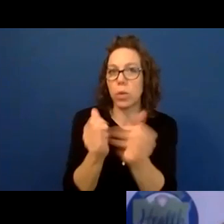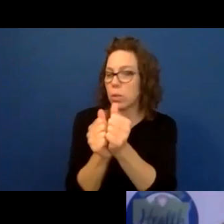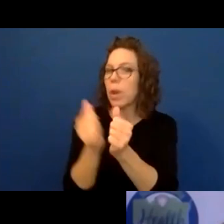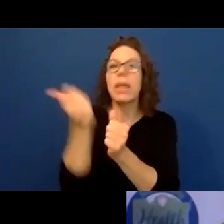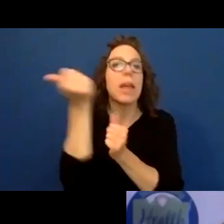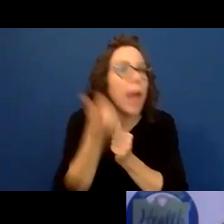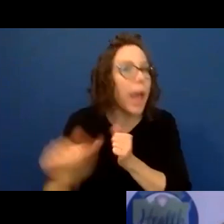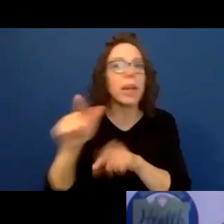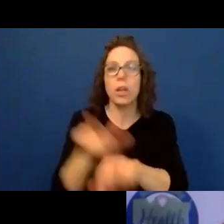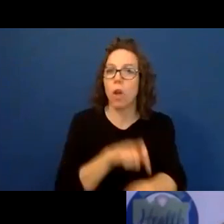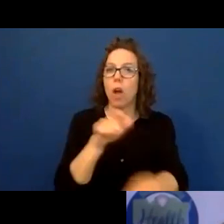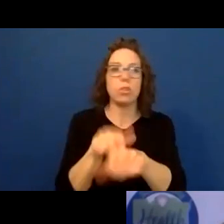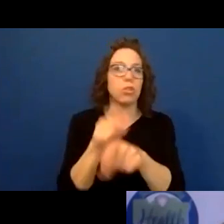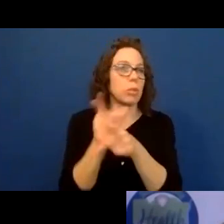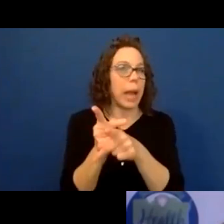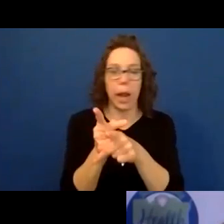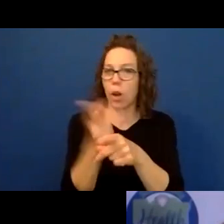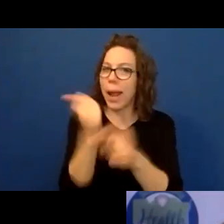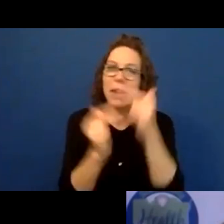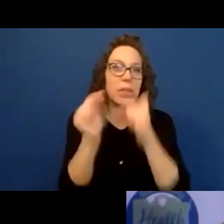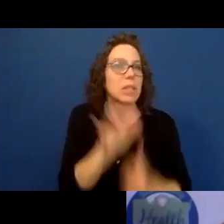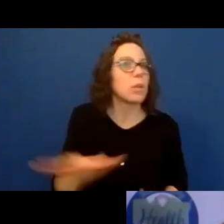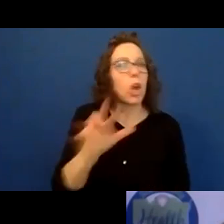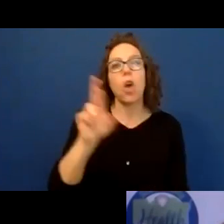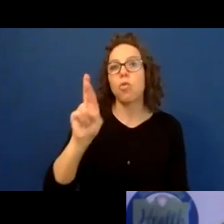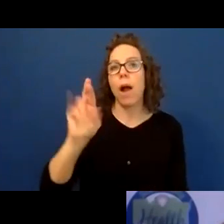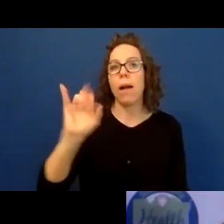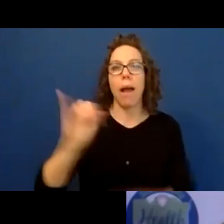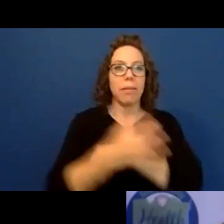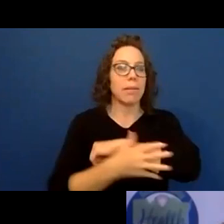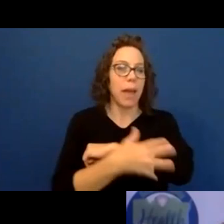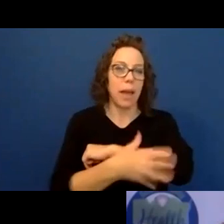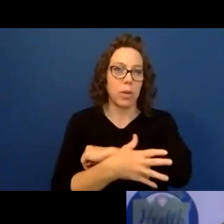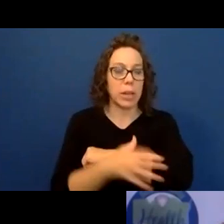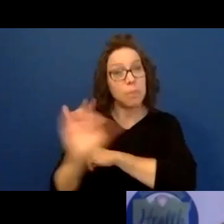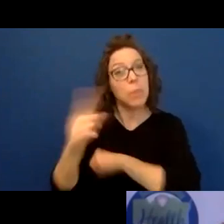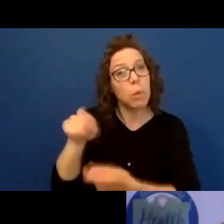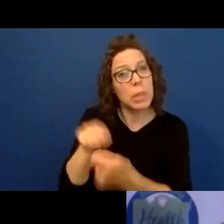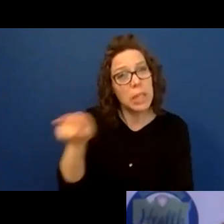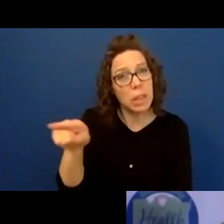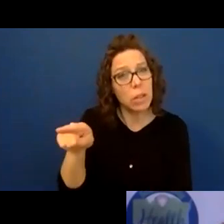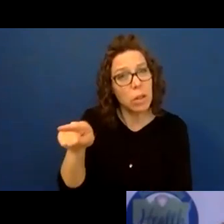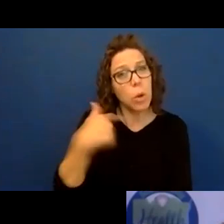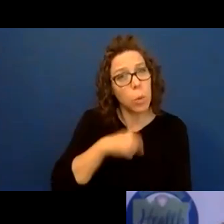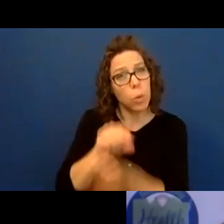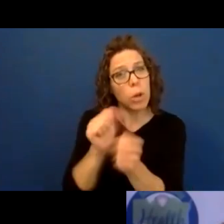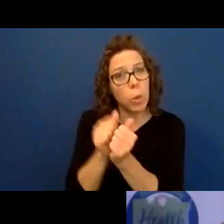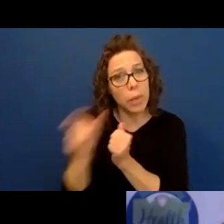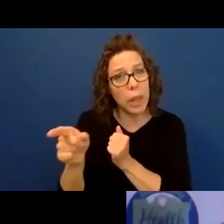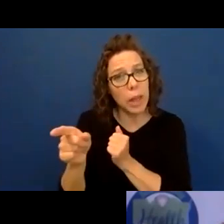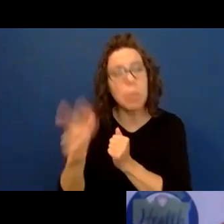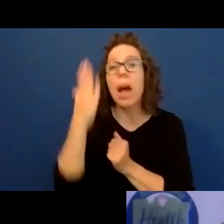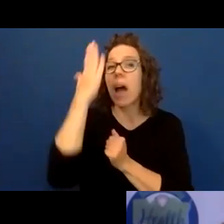care facilities within Rock Island County, and this one in particular. Of course, I know since it is an